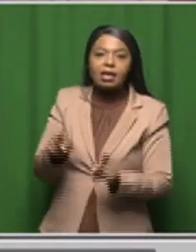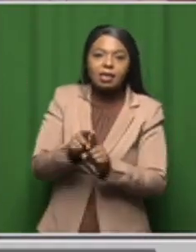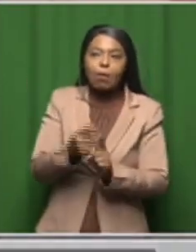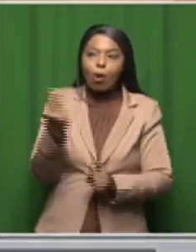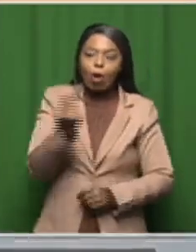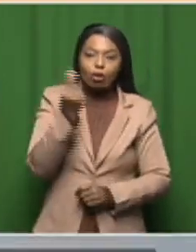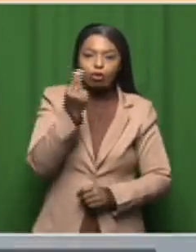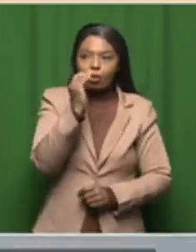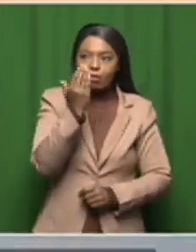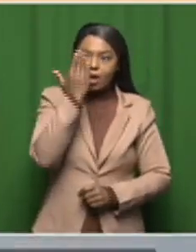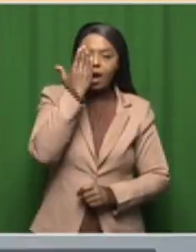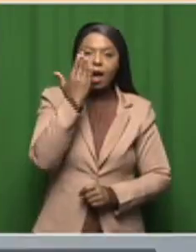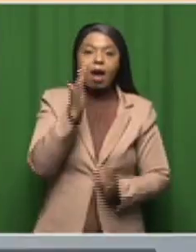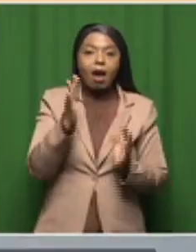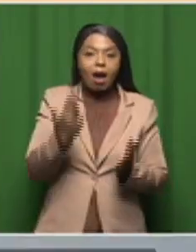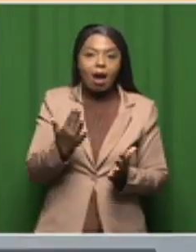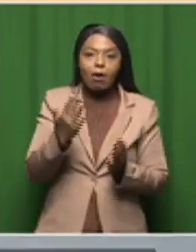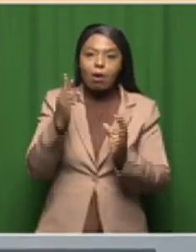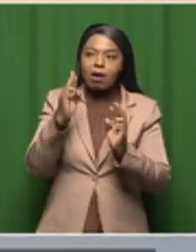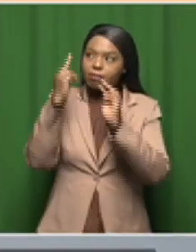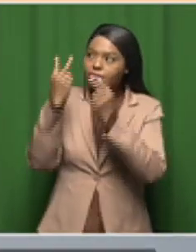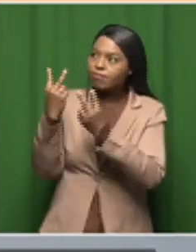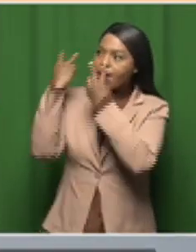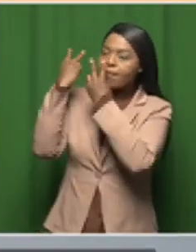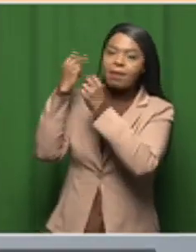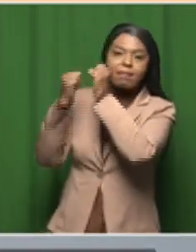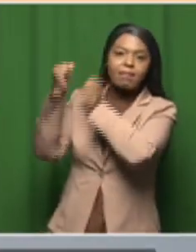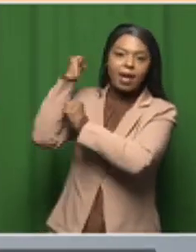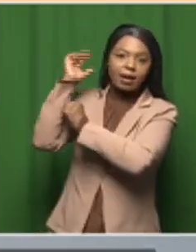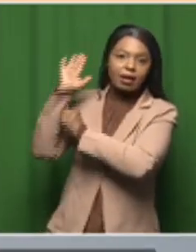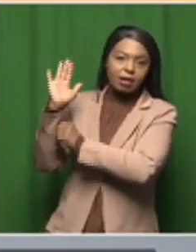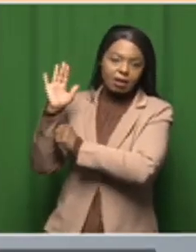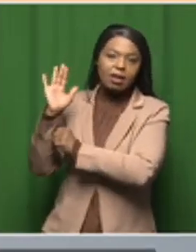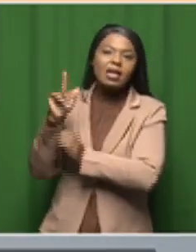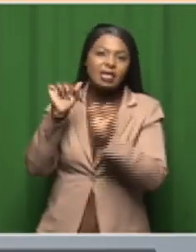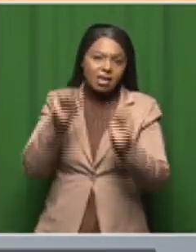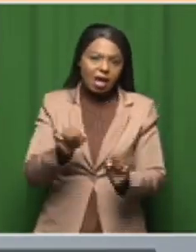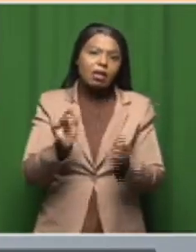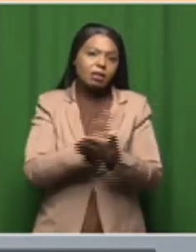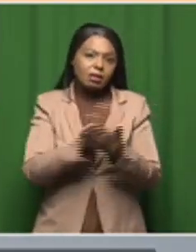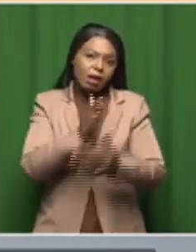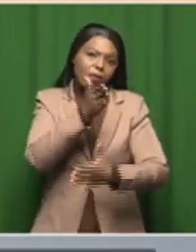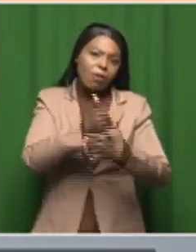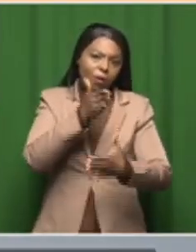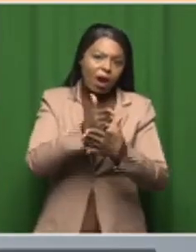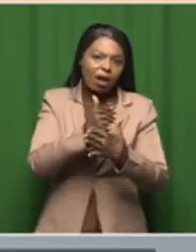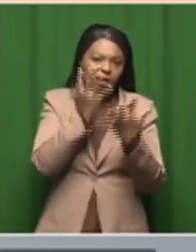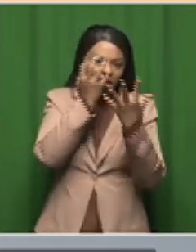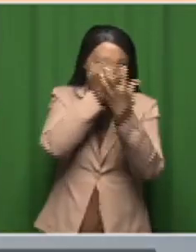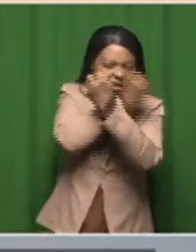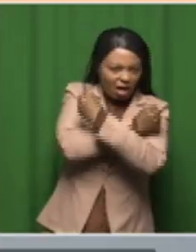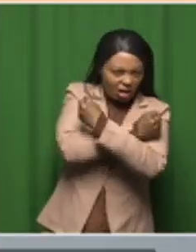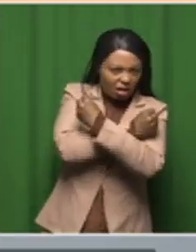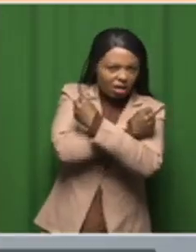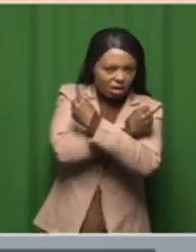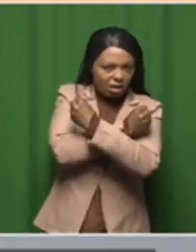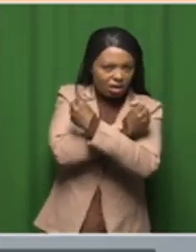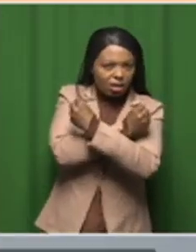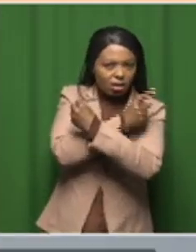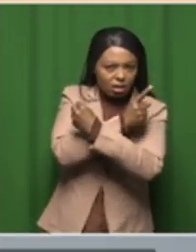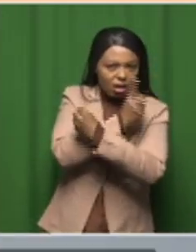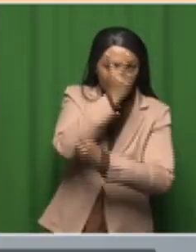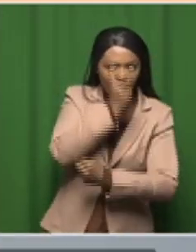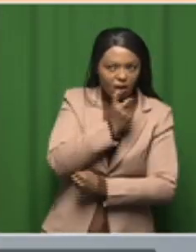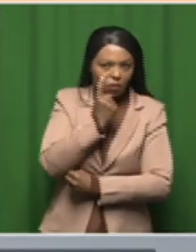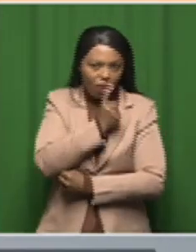to reflect back. And I mean, I want to pick up on the point because, yes, some of your works are darker, and there's that contrast between black